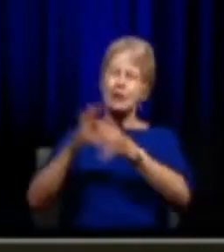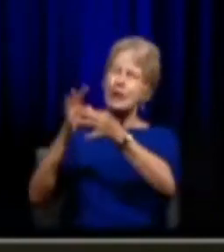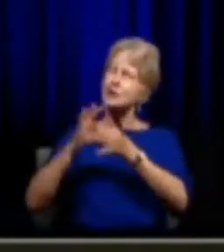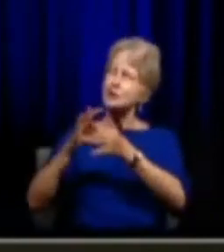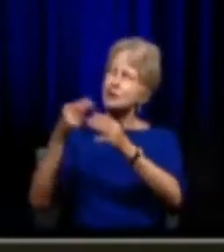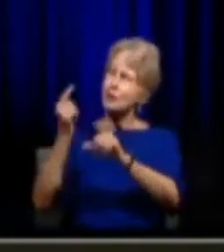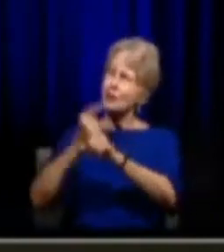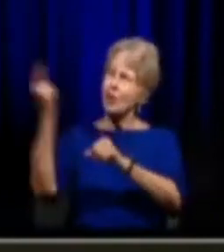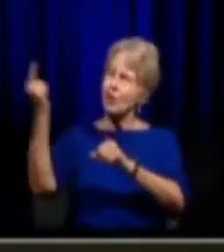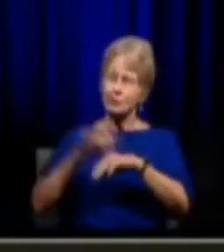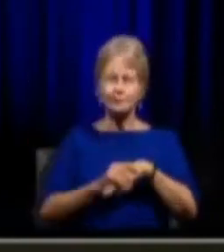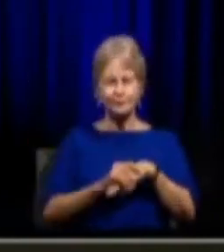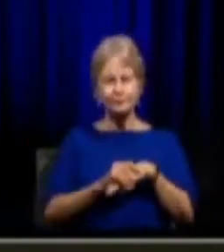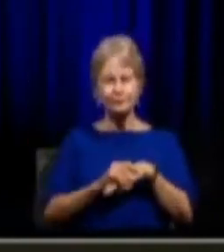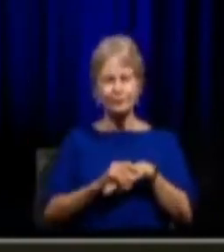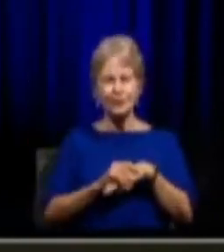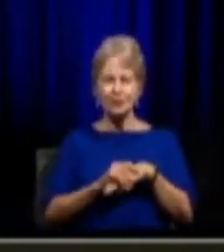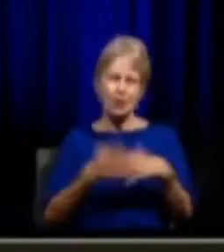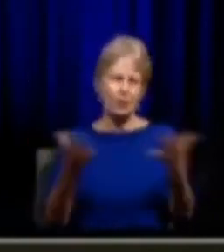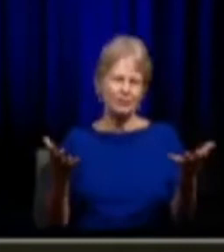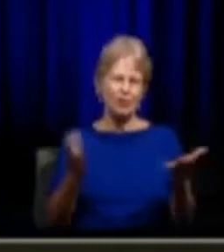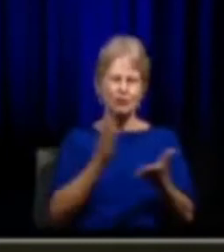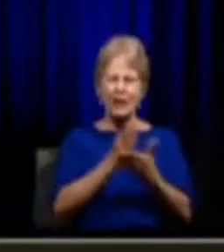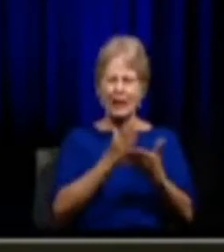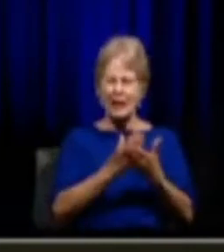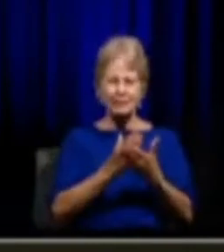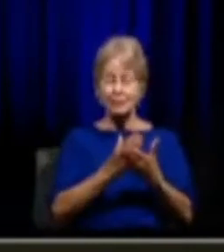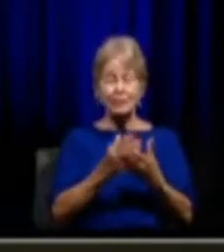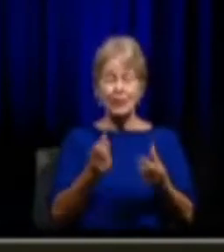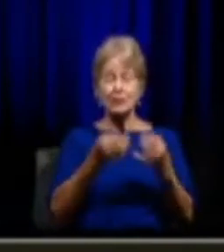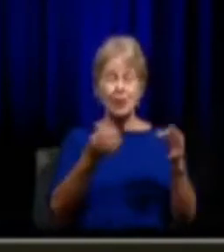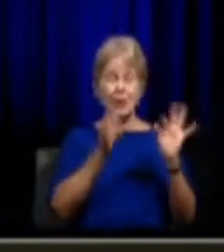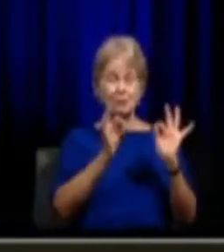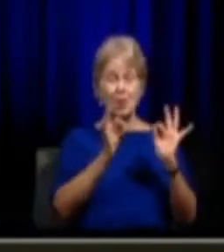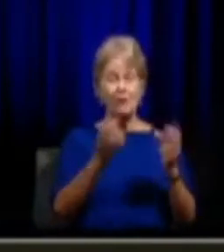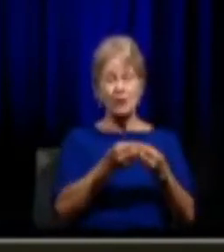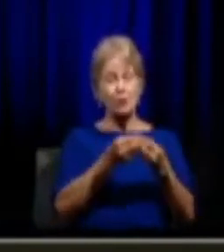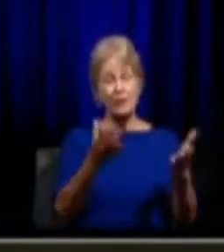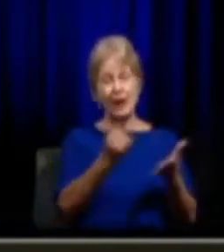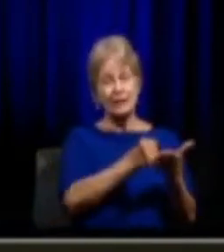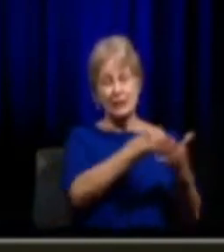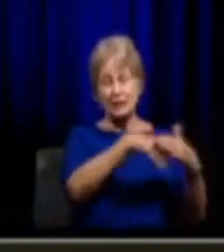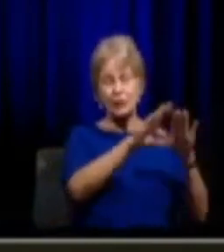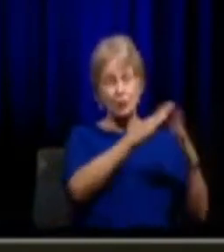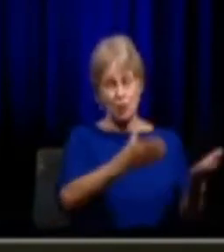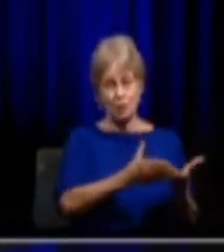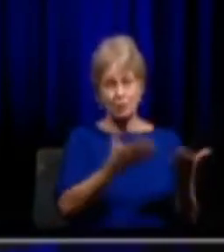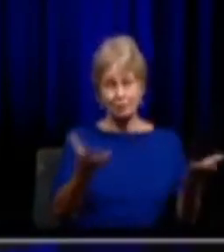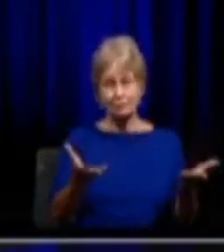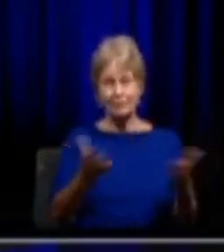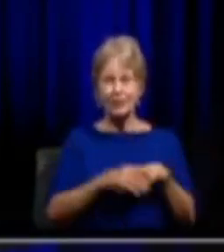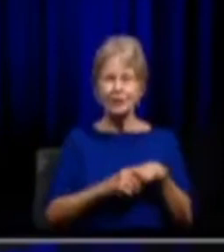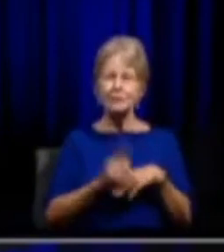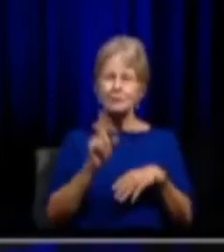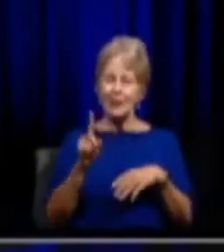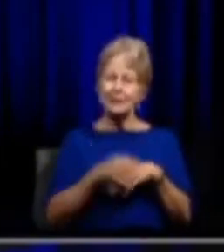it all together people, because they don't exist. And we see it on display. And I talked about how Jesus in a